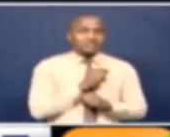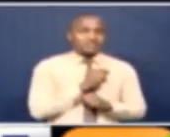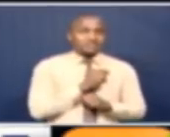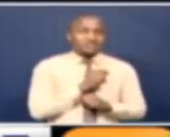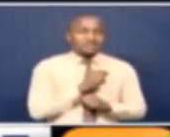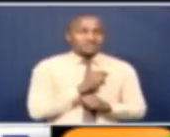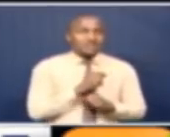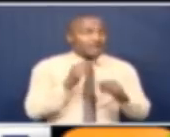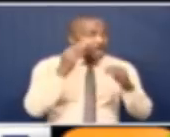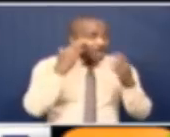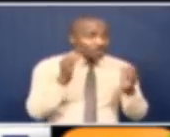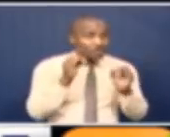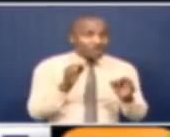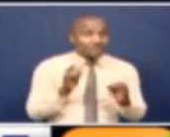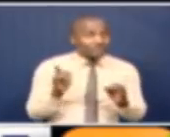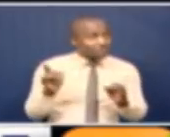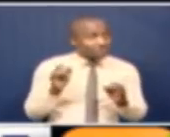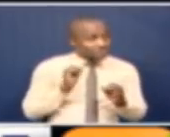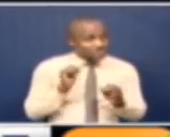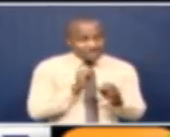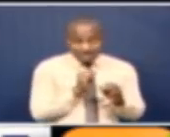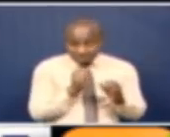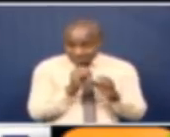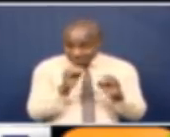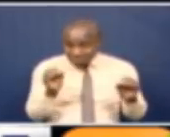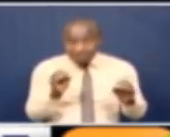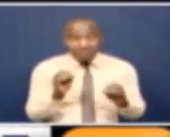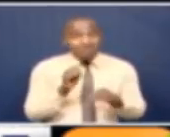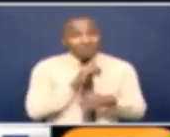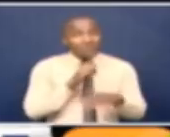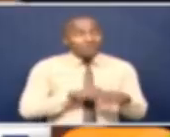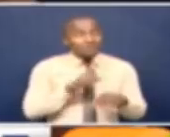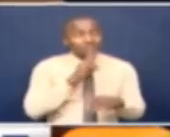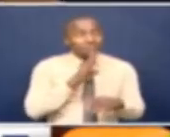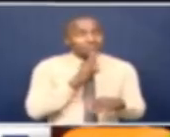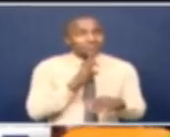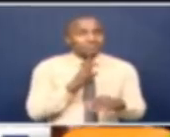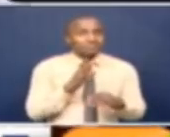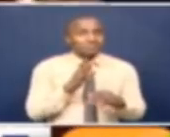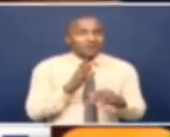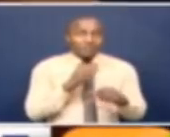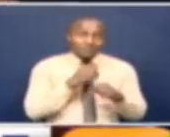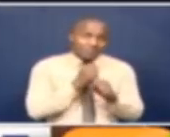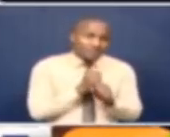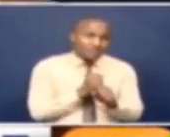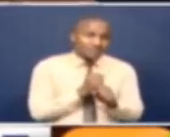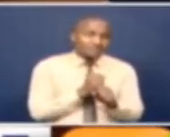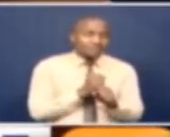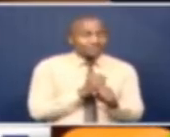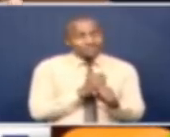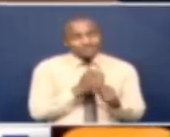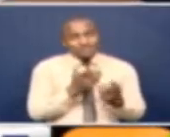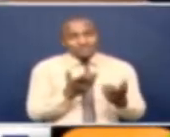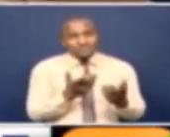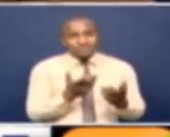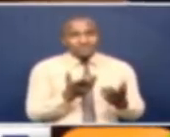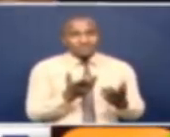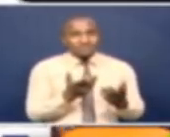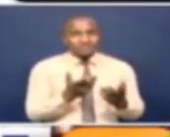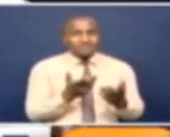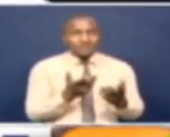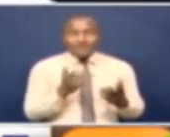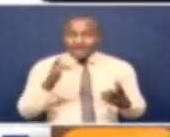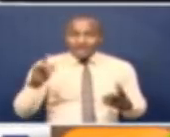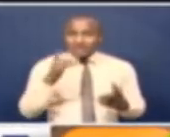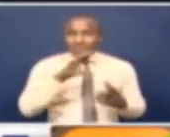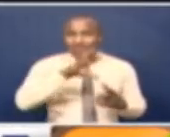I don't know whether you were in the Senate on that particular day, when he was talking about making the capital of Laikipia